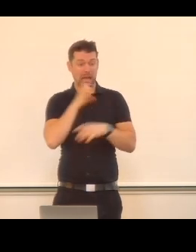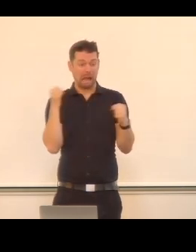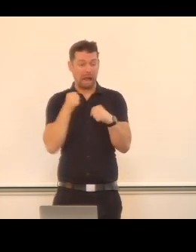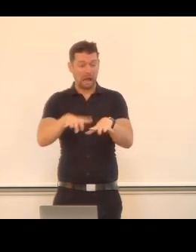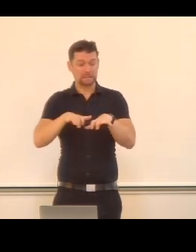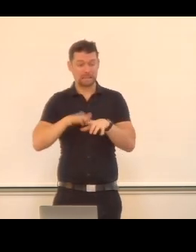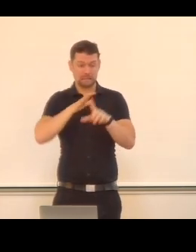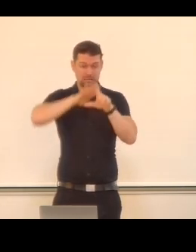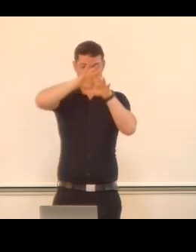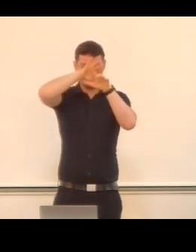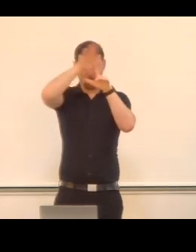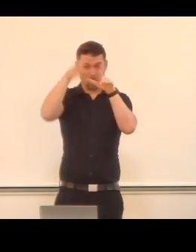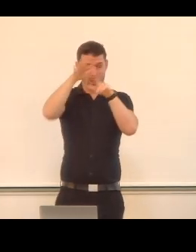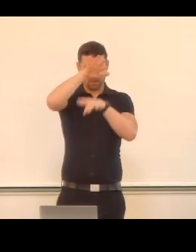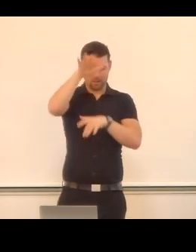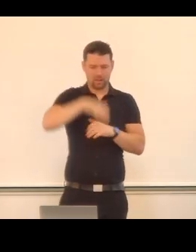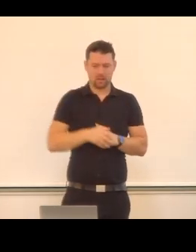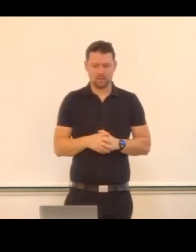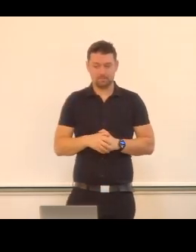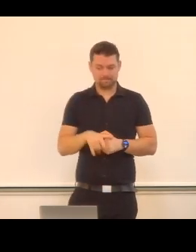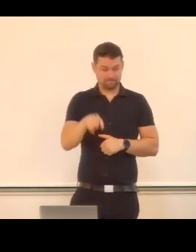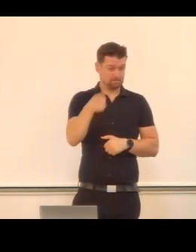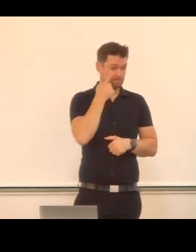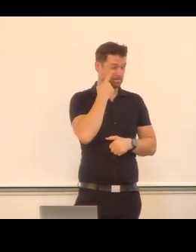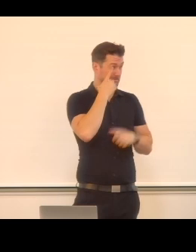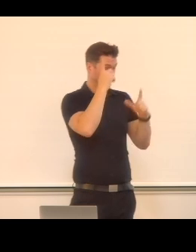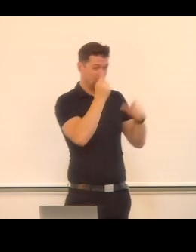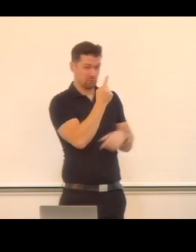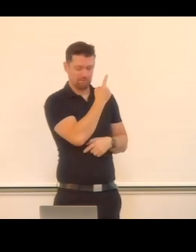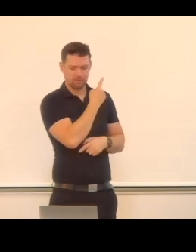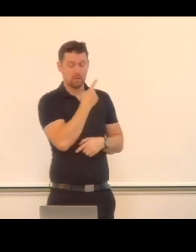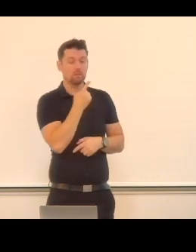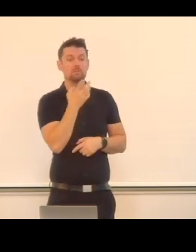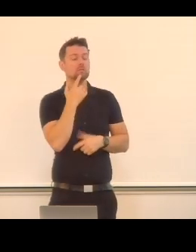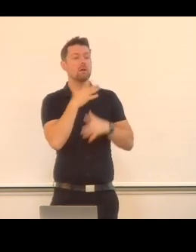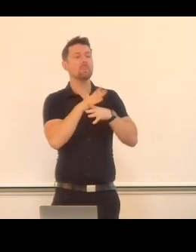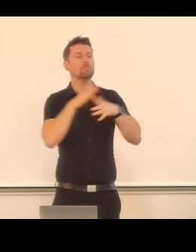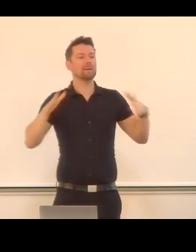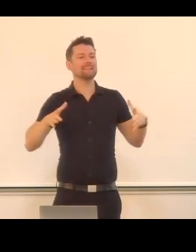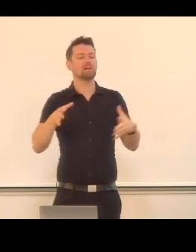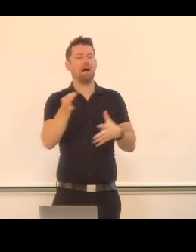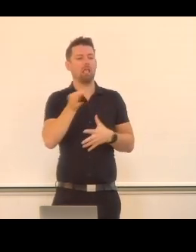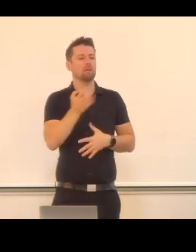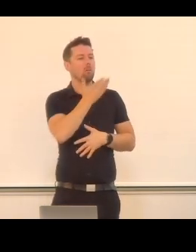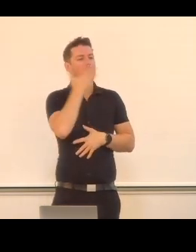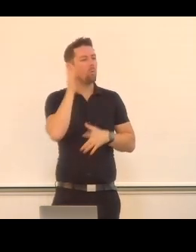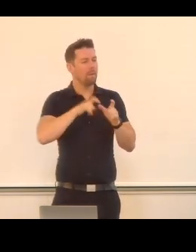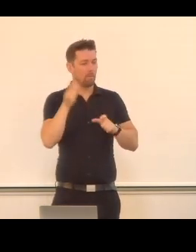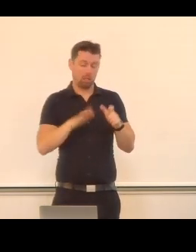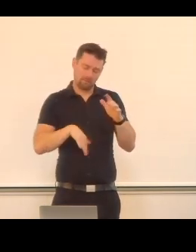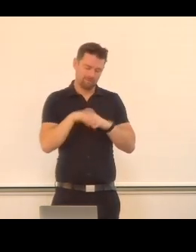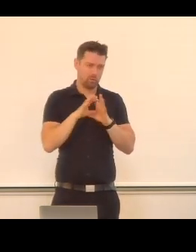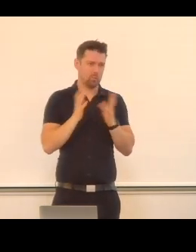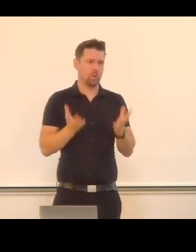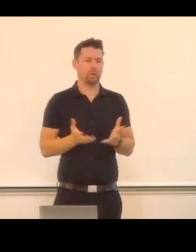left, or I'm sorry, on your right, where it's the largest uninhabited island on the planet.